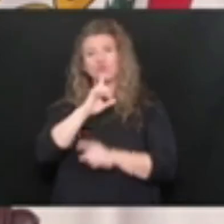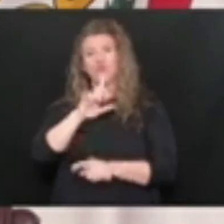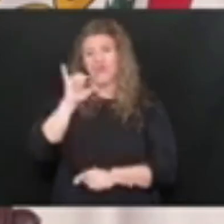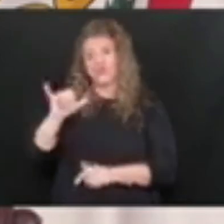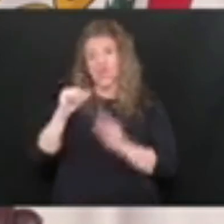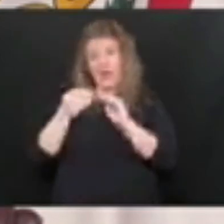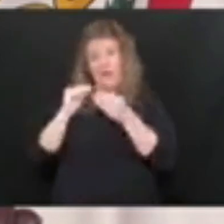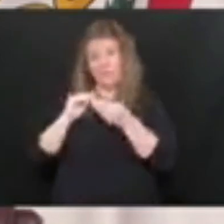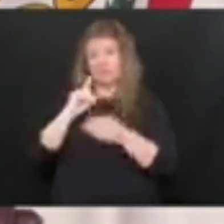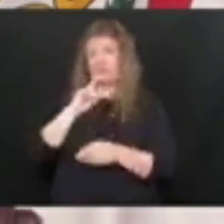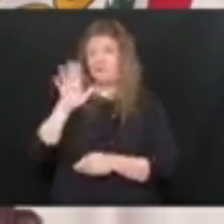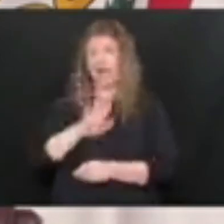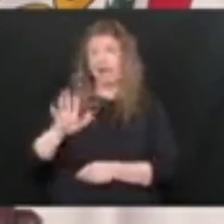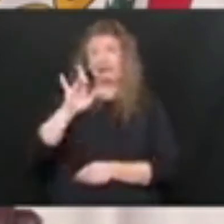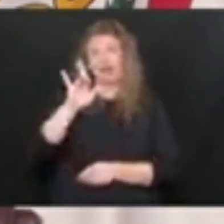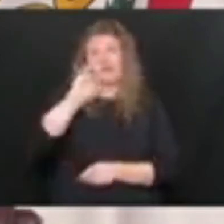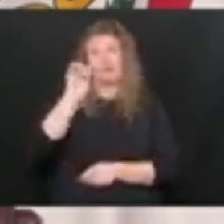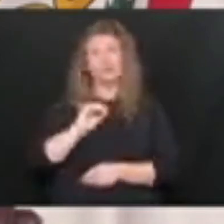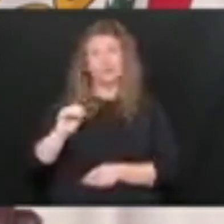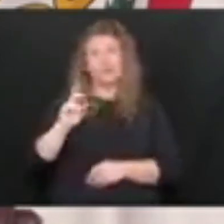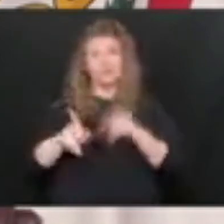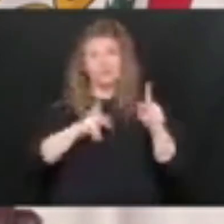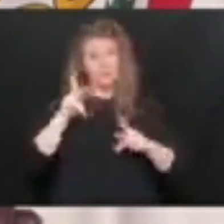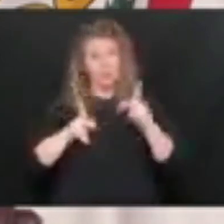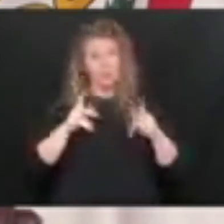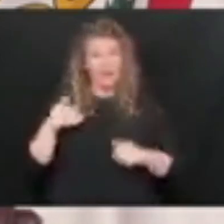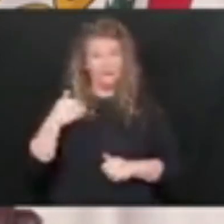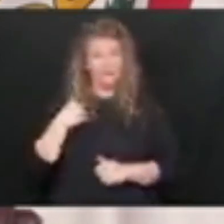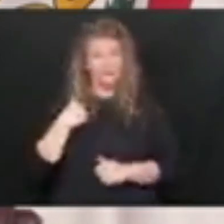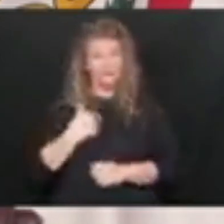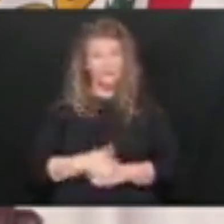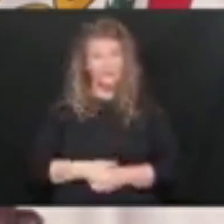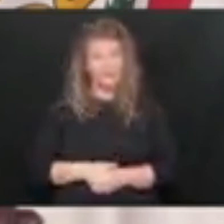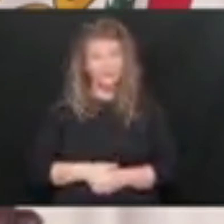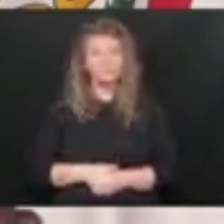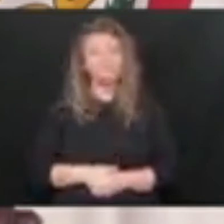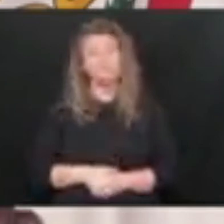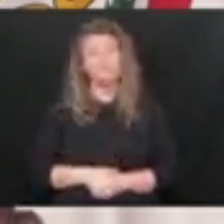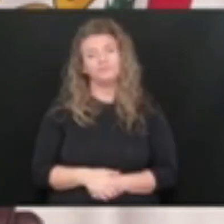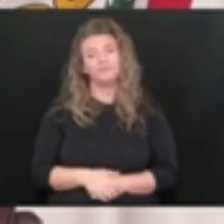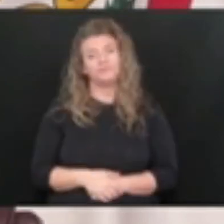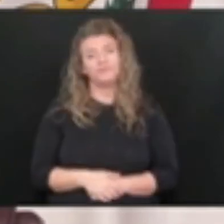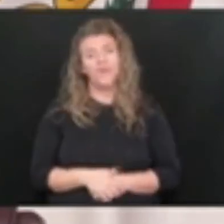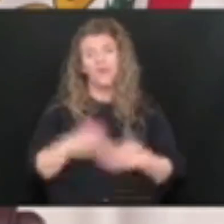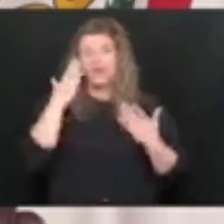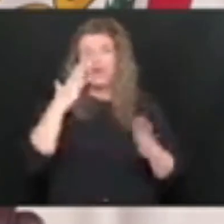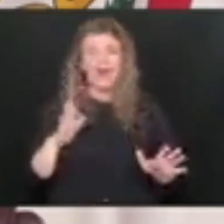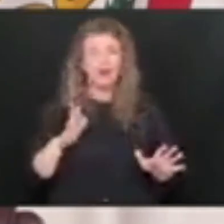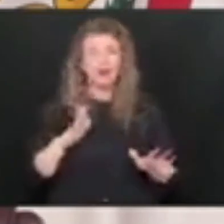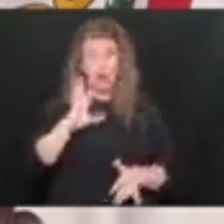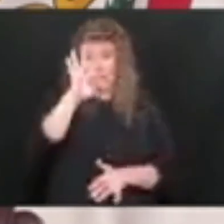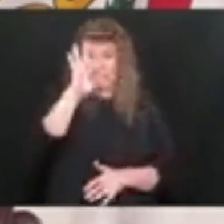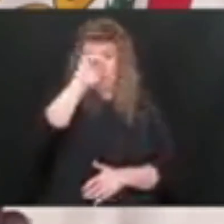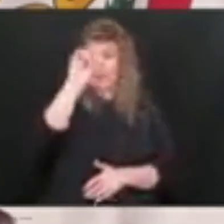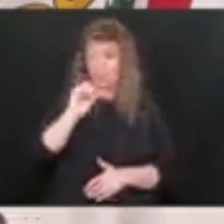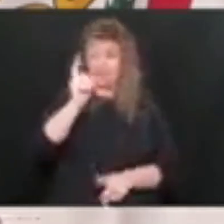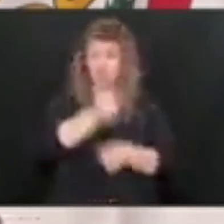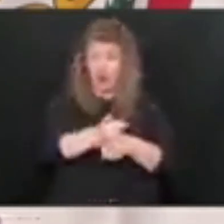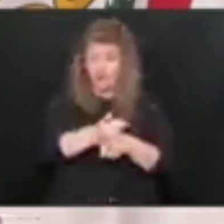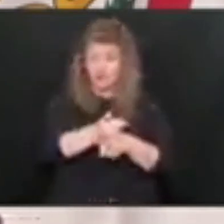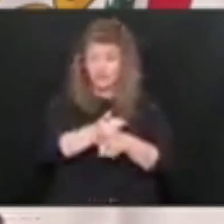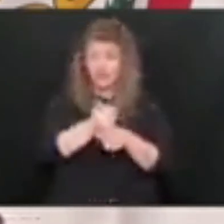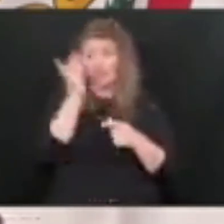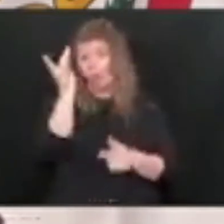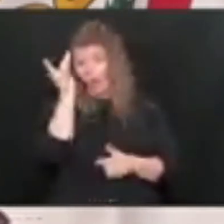number is really about 25% of the folks that we've gotten. Now, so I don't know if the 9% is right, because